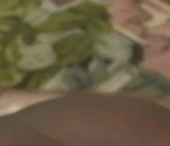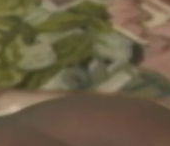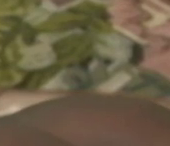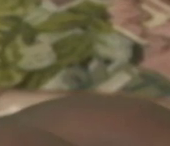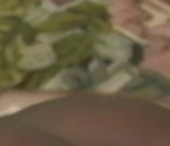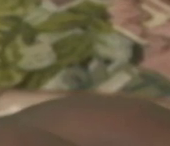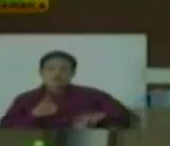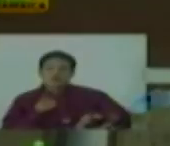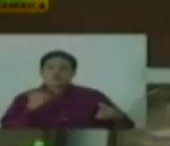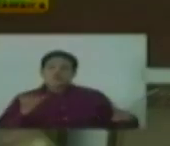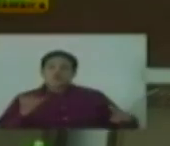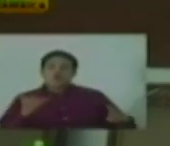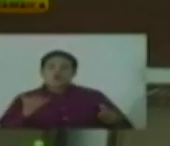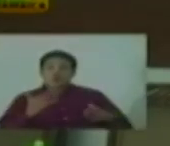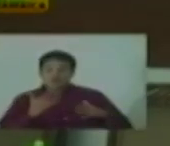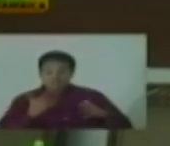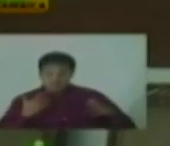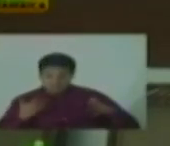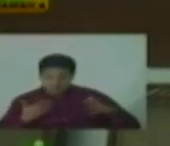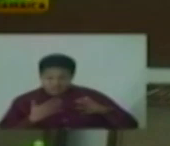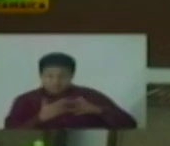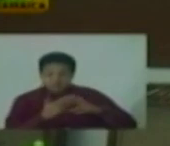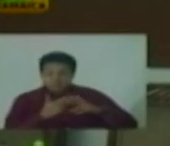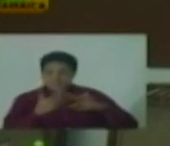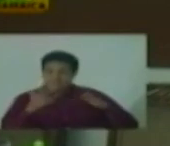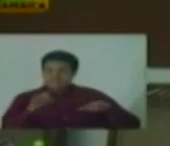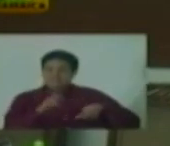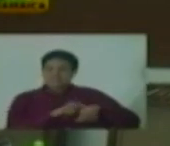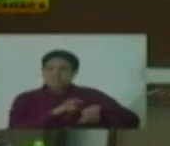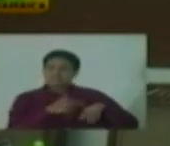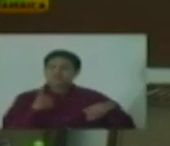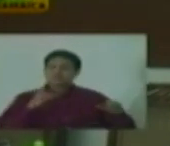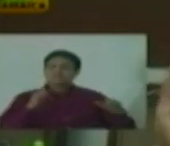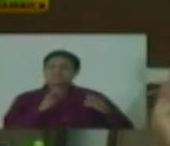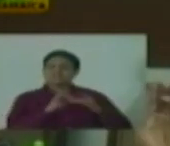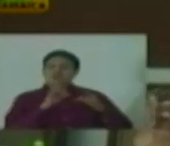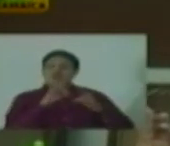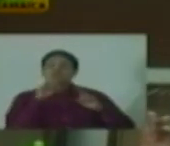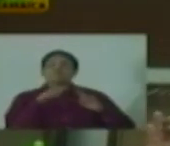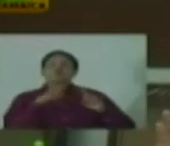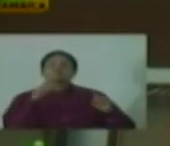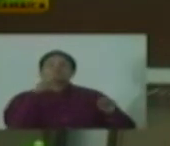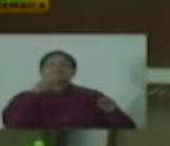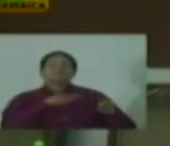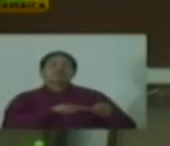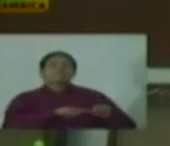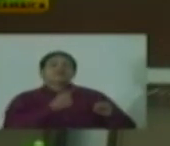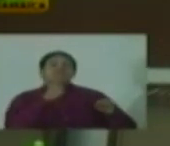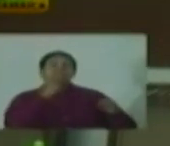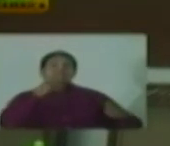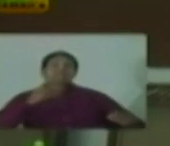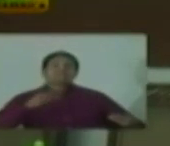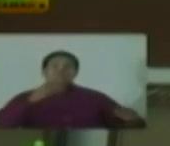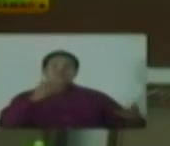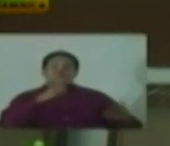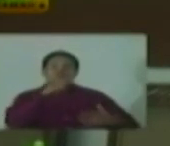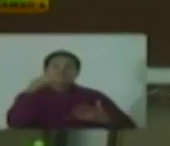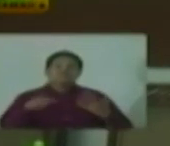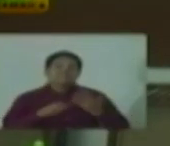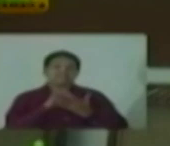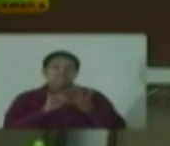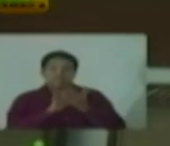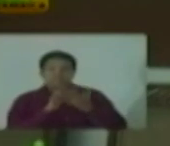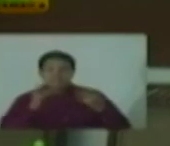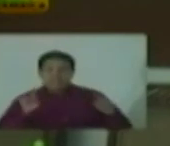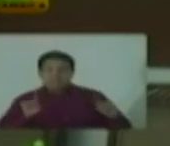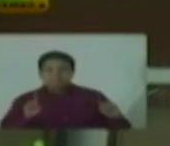We're now coming towards the end of that period, and we're still talking about beginning the distribution of these tablets.